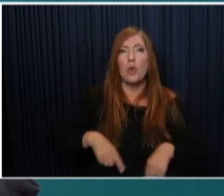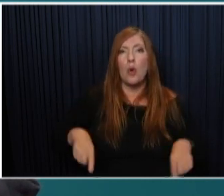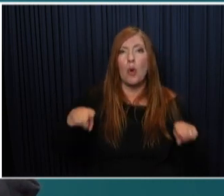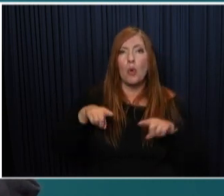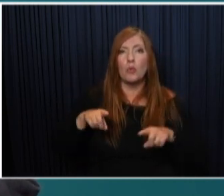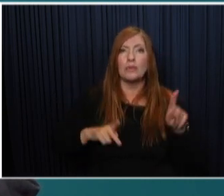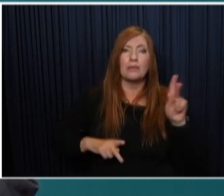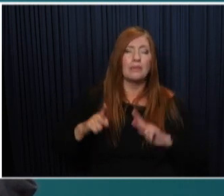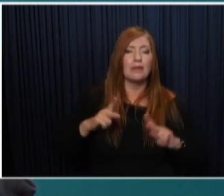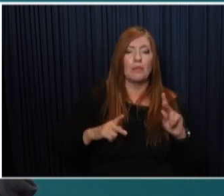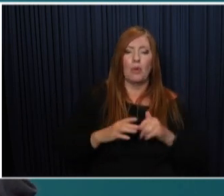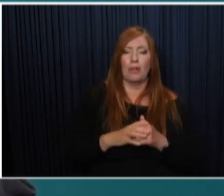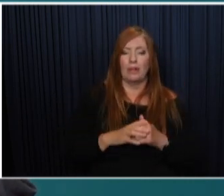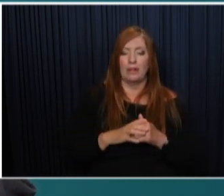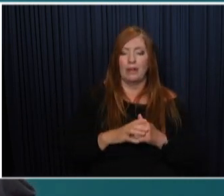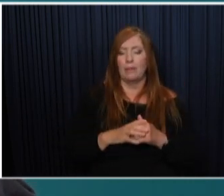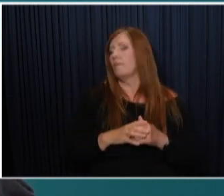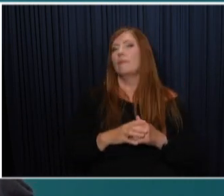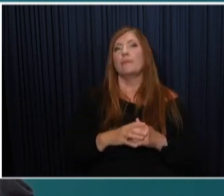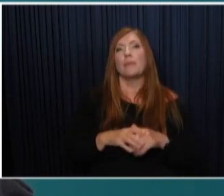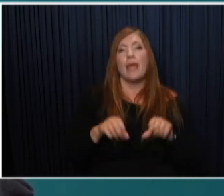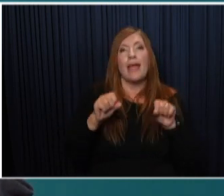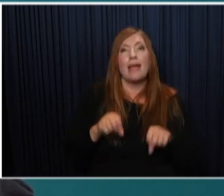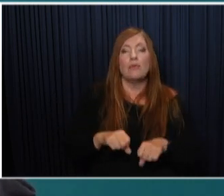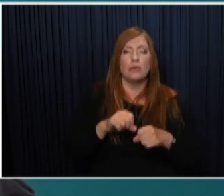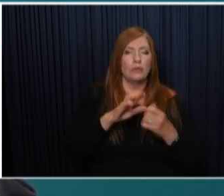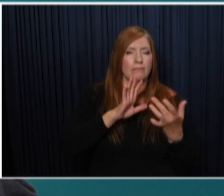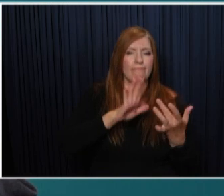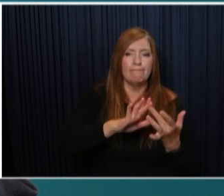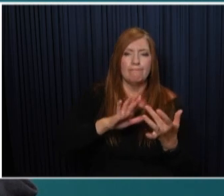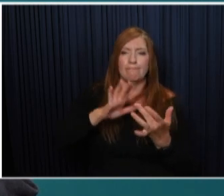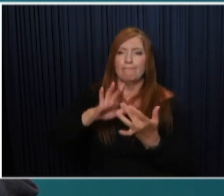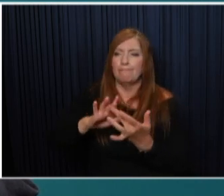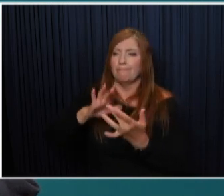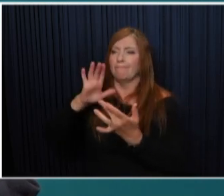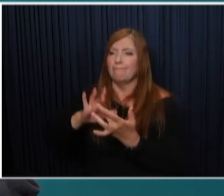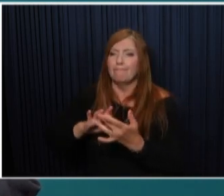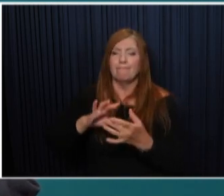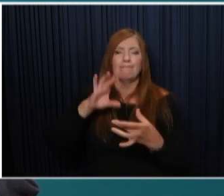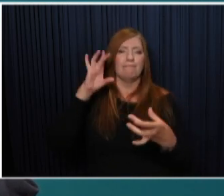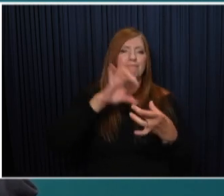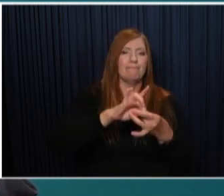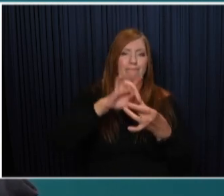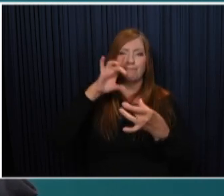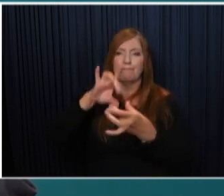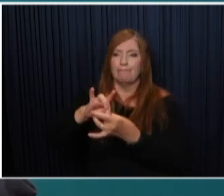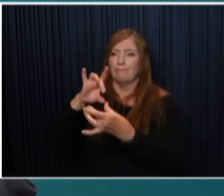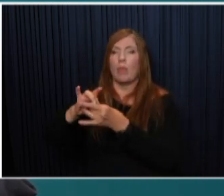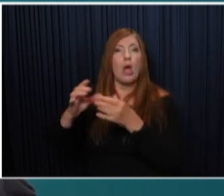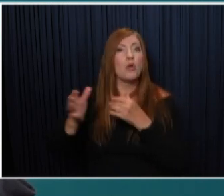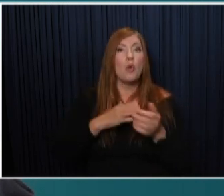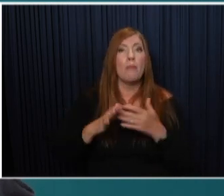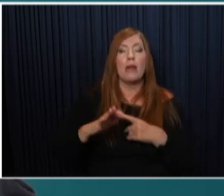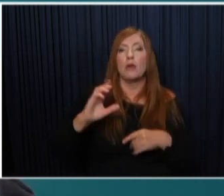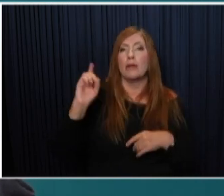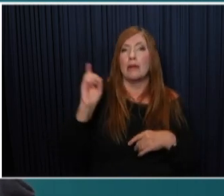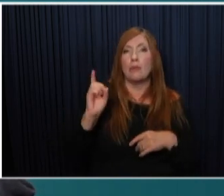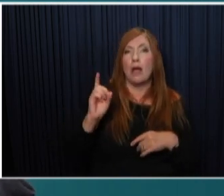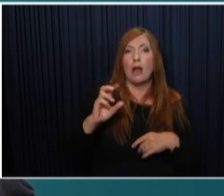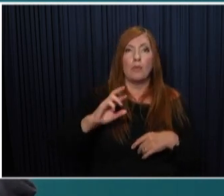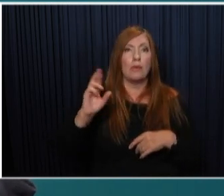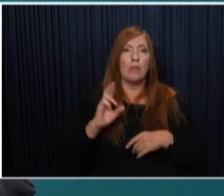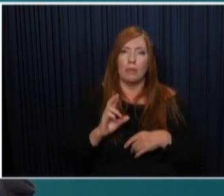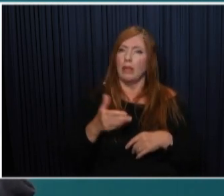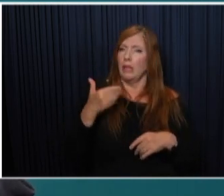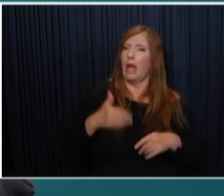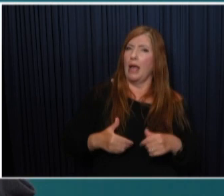able to reach and work with people, regardless of party, that makes me the most electable and